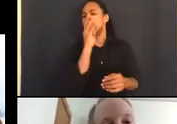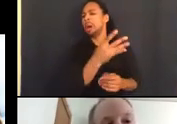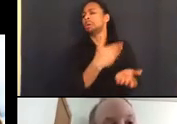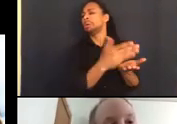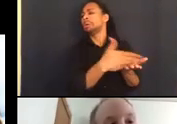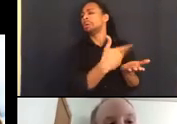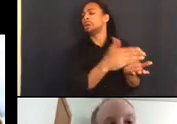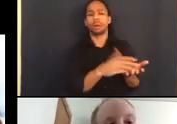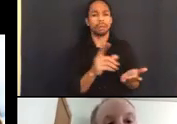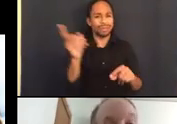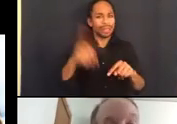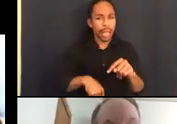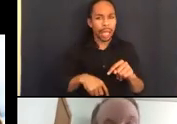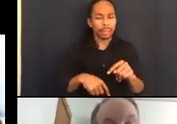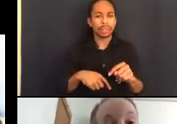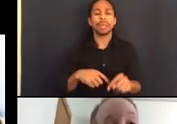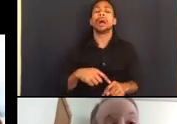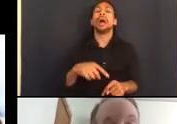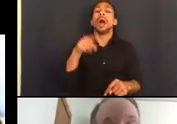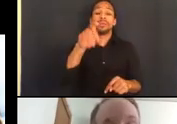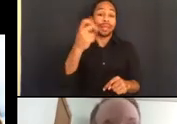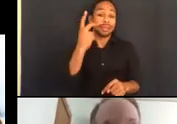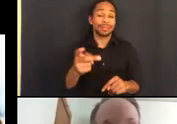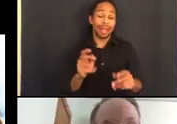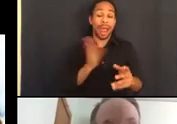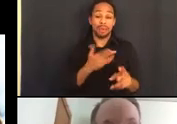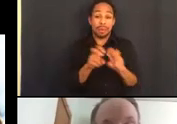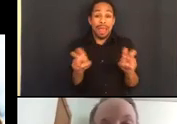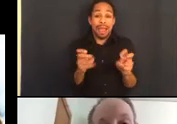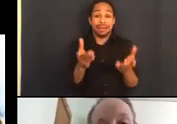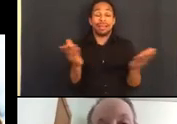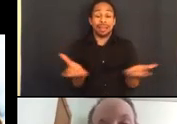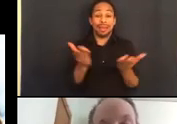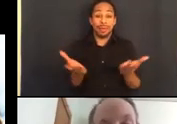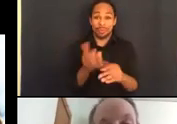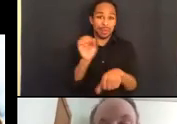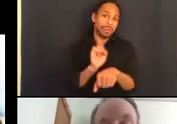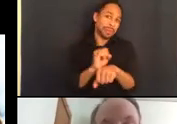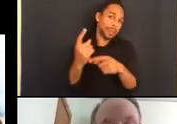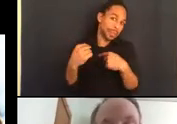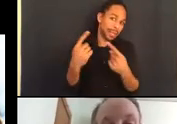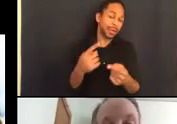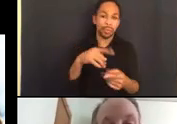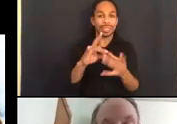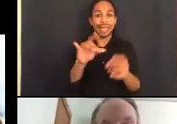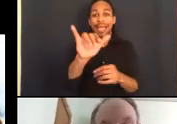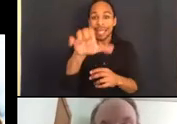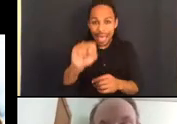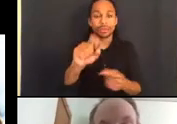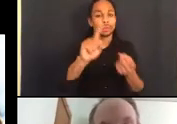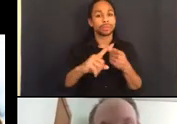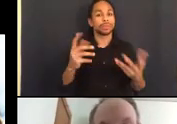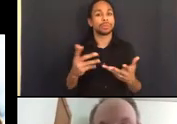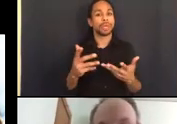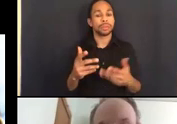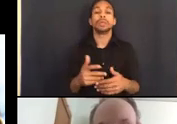been expressing through the work that we're doing across the country, is that we're saying yes to resistance that